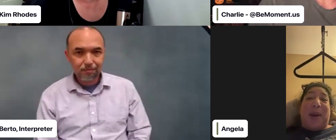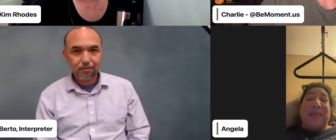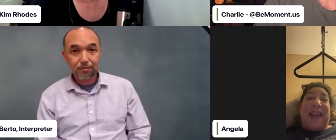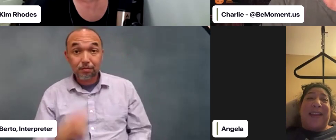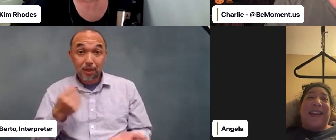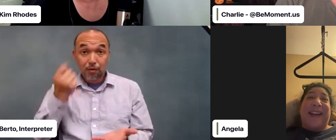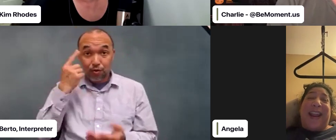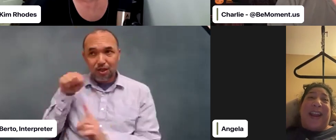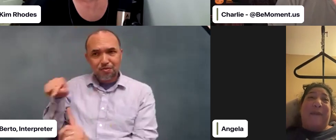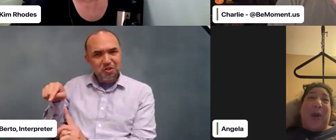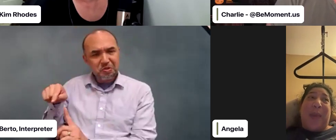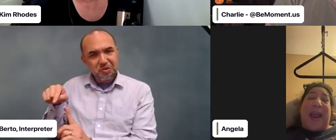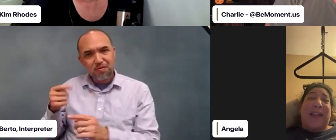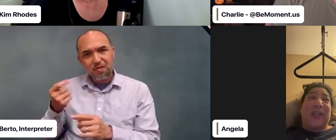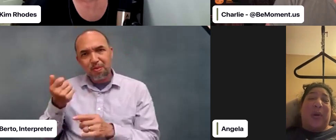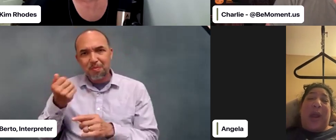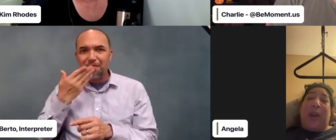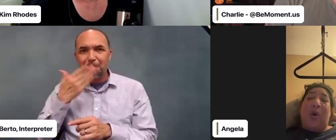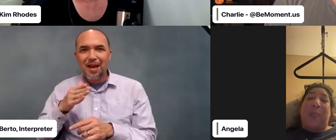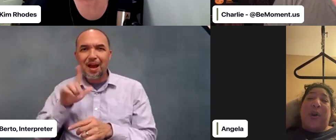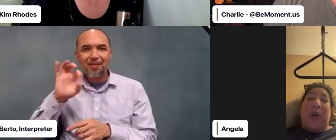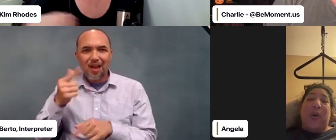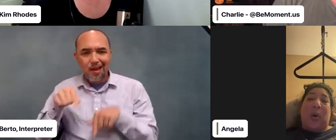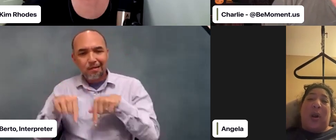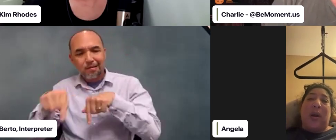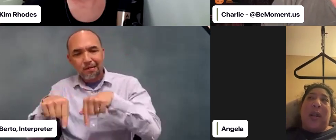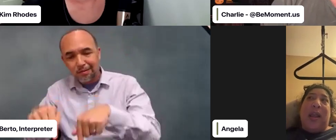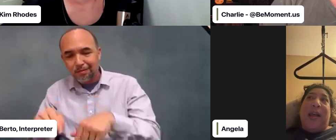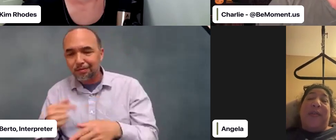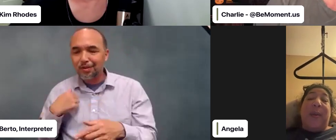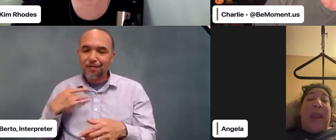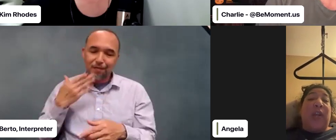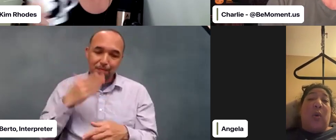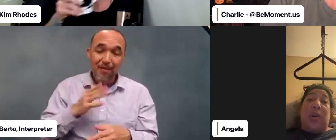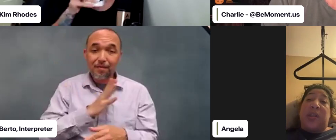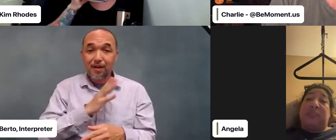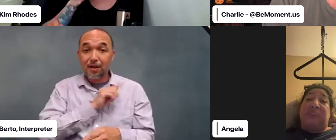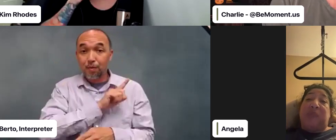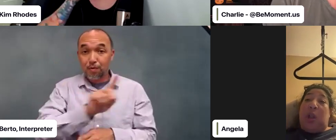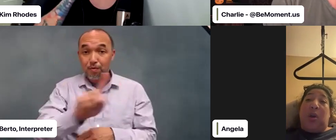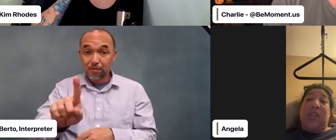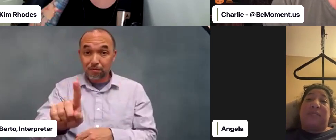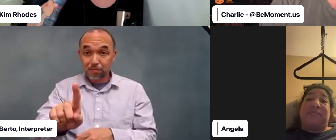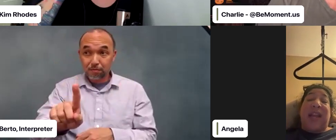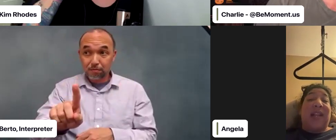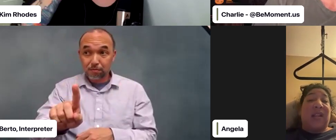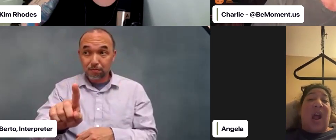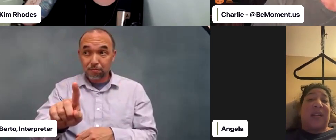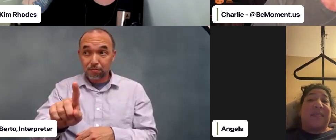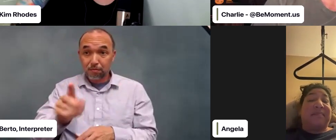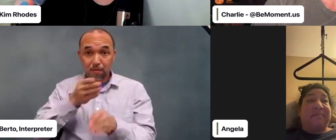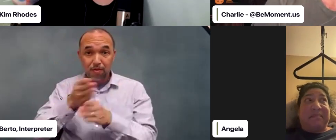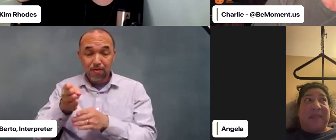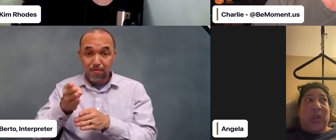has a bum leg and I felt bad. So I go open her door. The main door's closed and it's